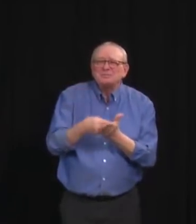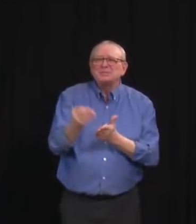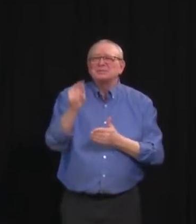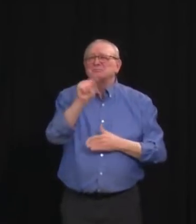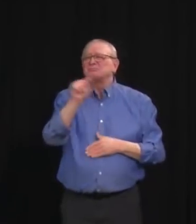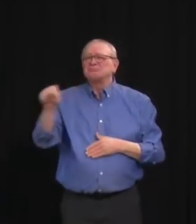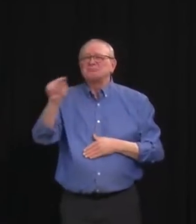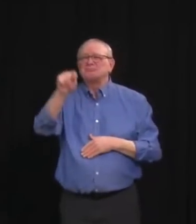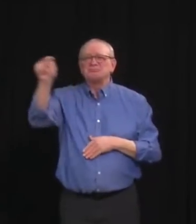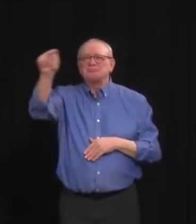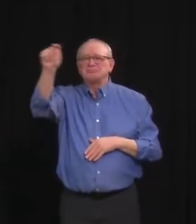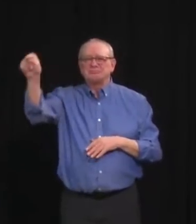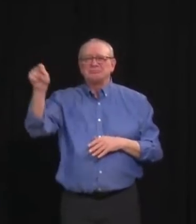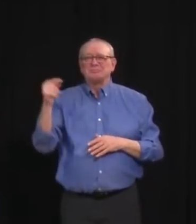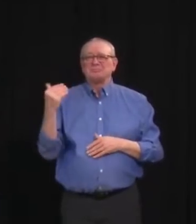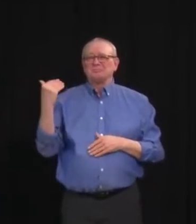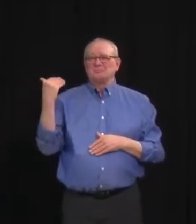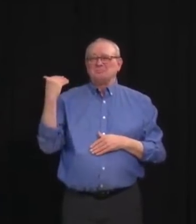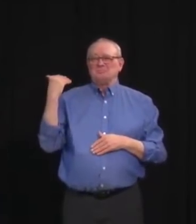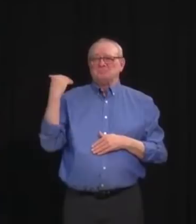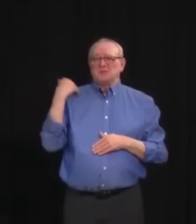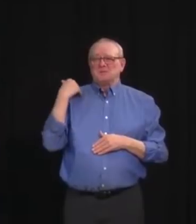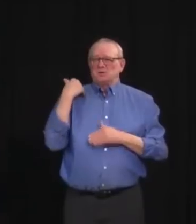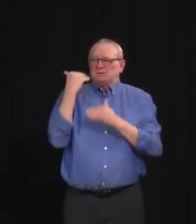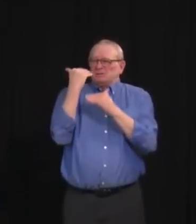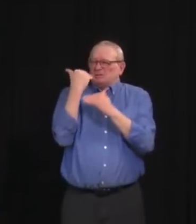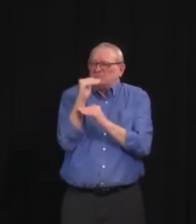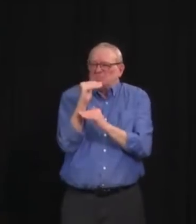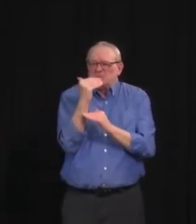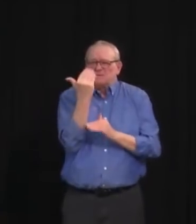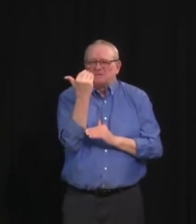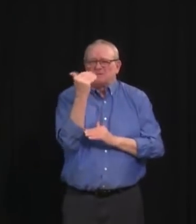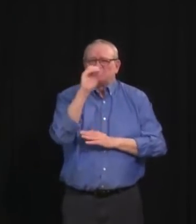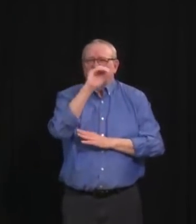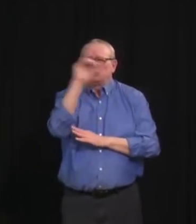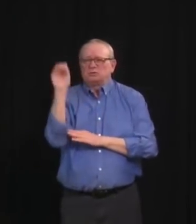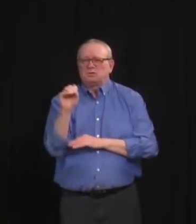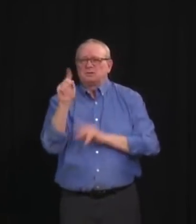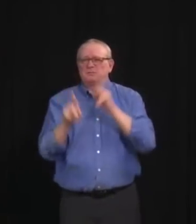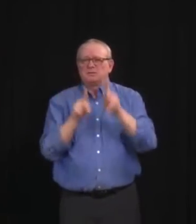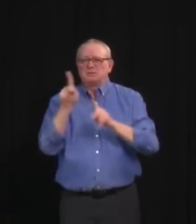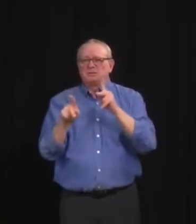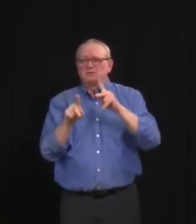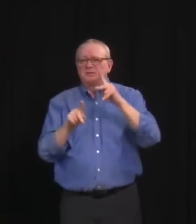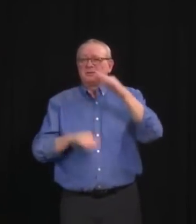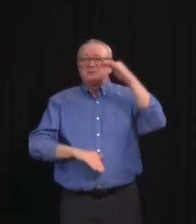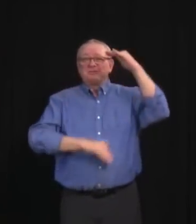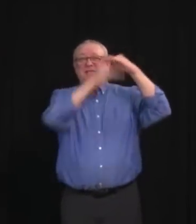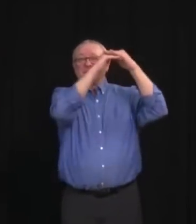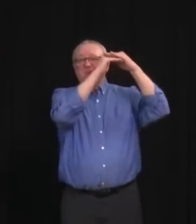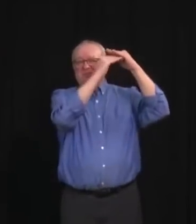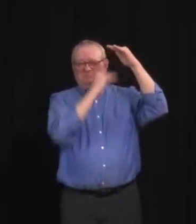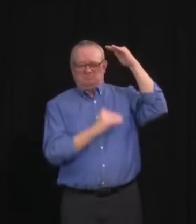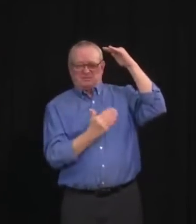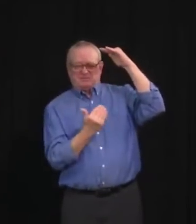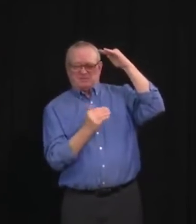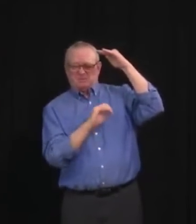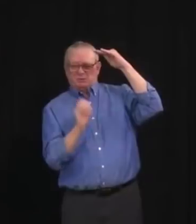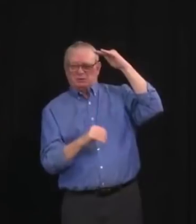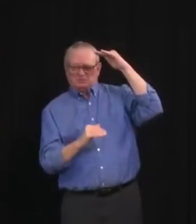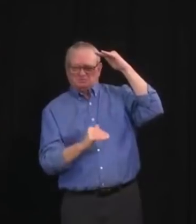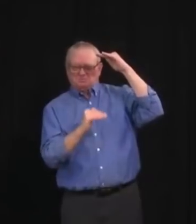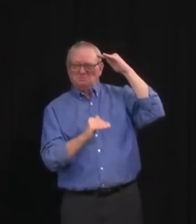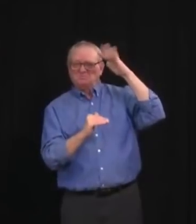from 15% to 25% of fire code occupancy. And this